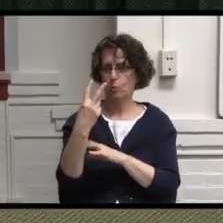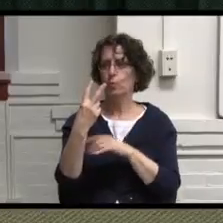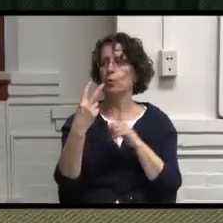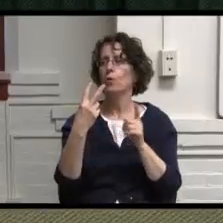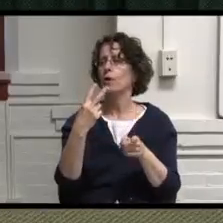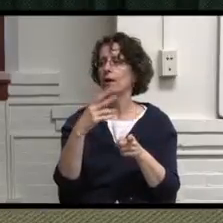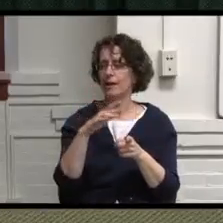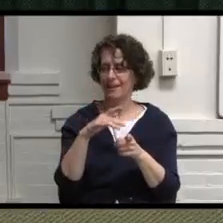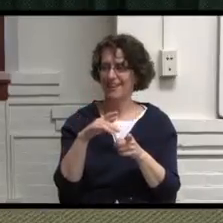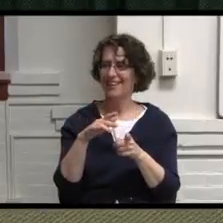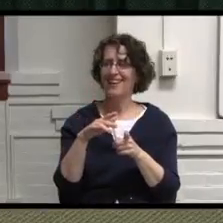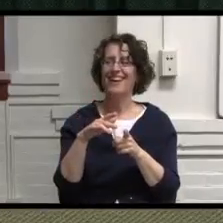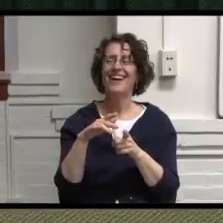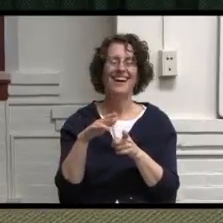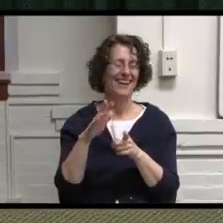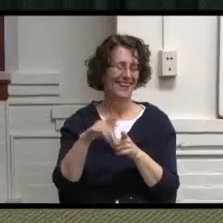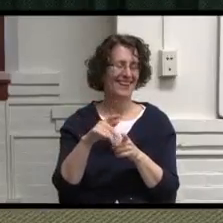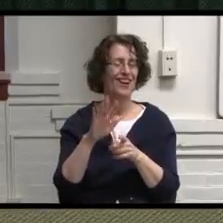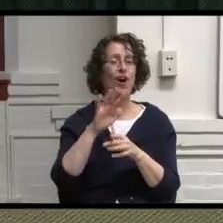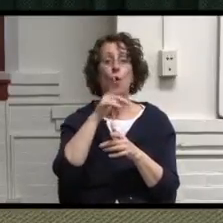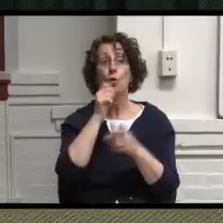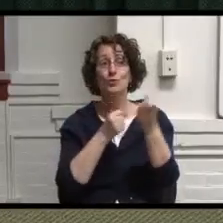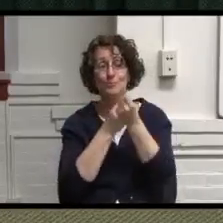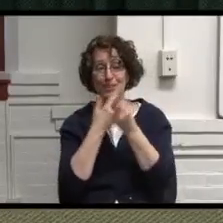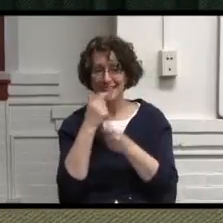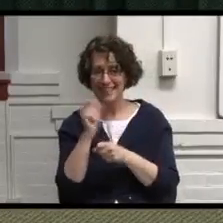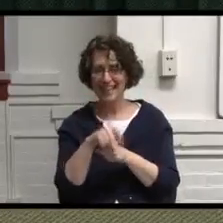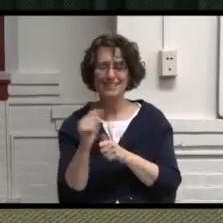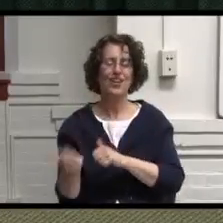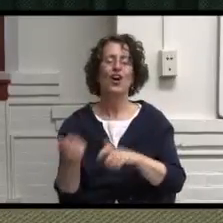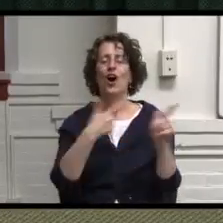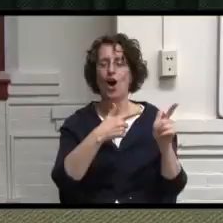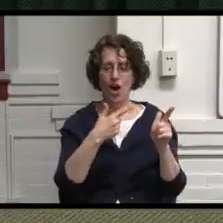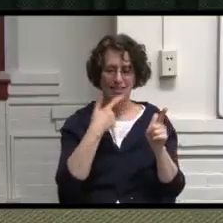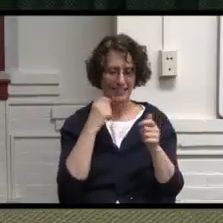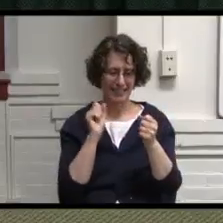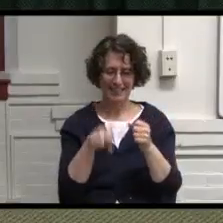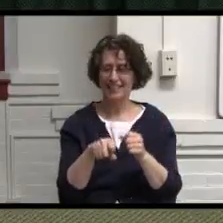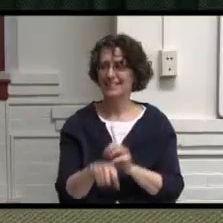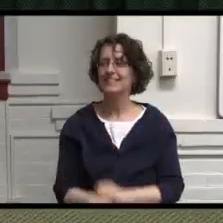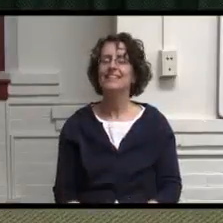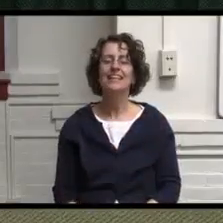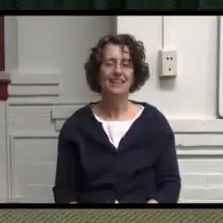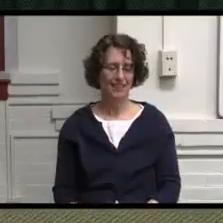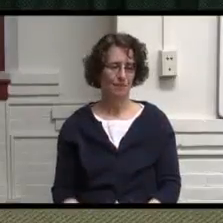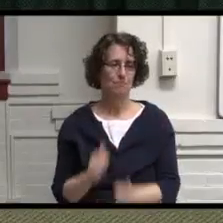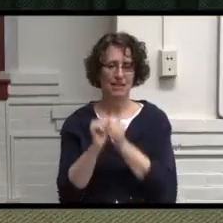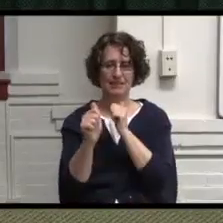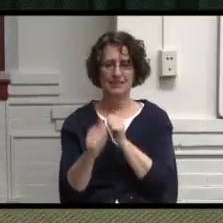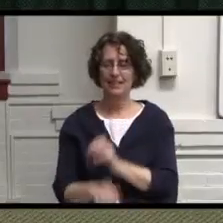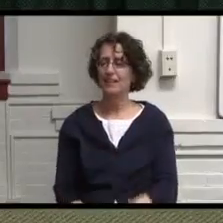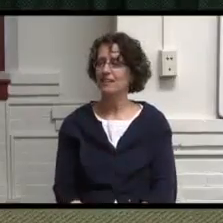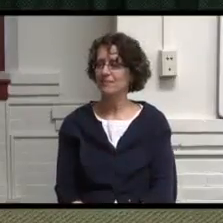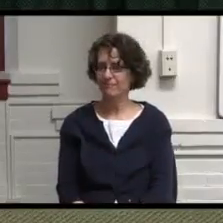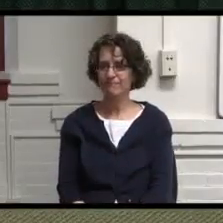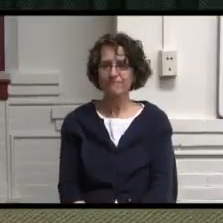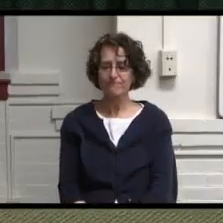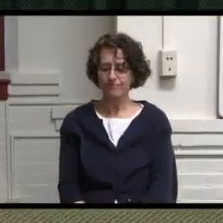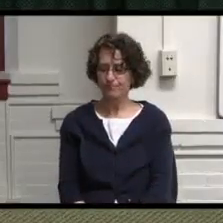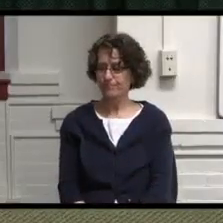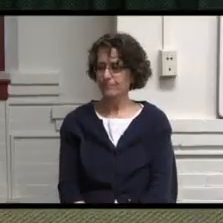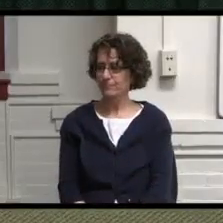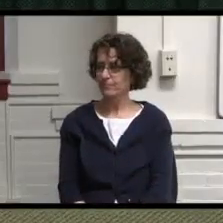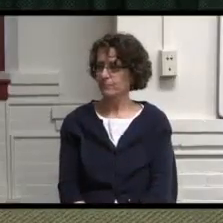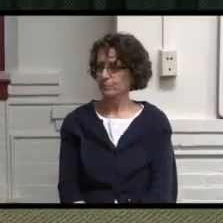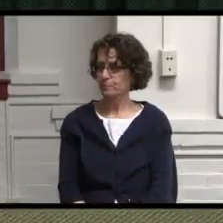Center to Vermont Vinyl. All those in favor? Aye. Aye. Anyone opposed? Passes 4-0. Thank you very Great, much, Carol.